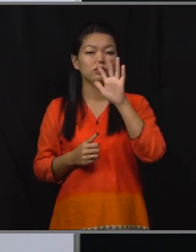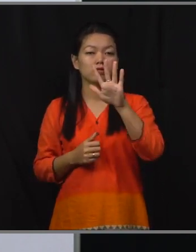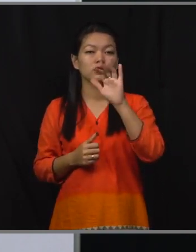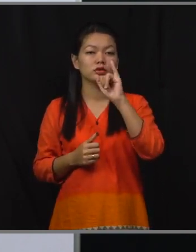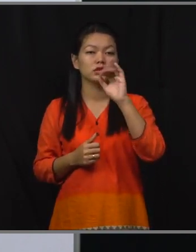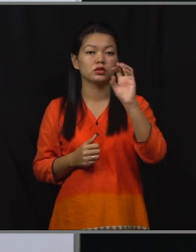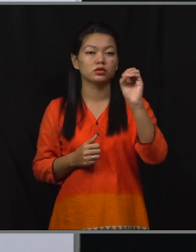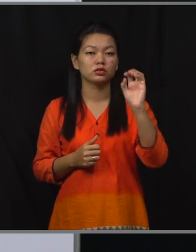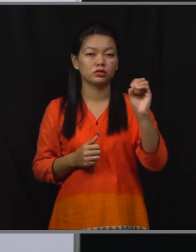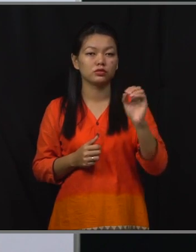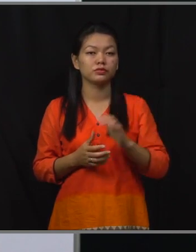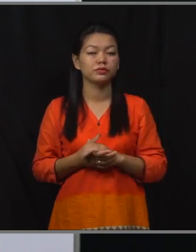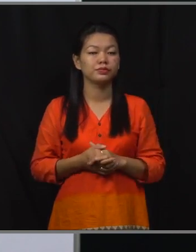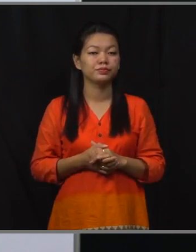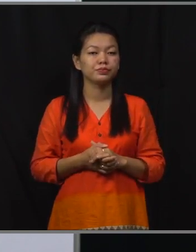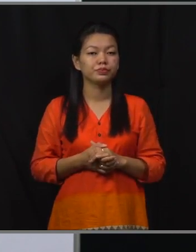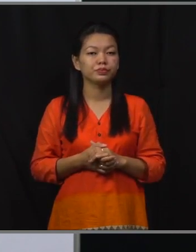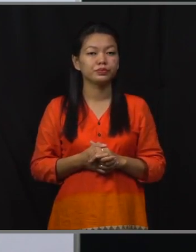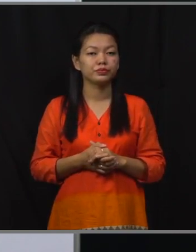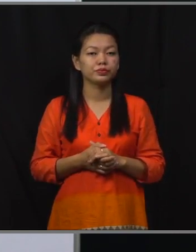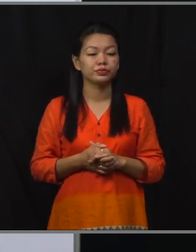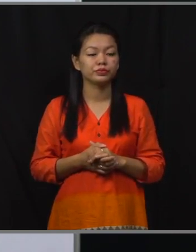5,600. So on the